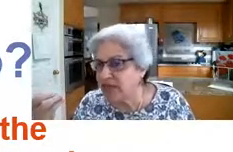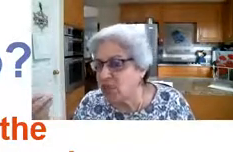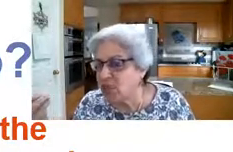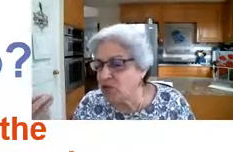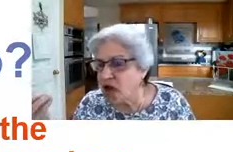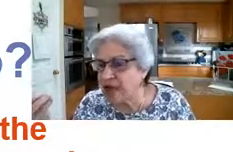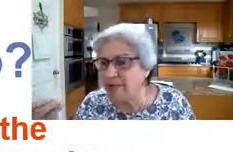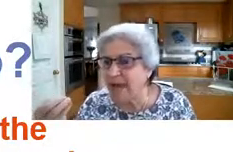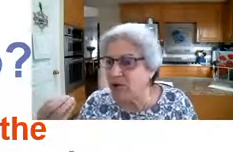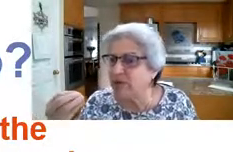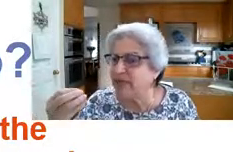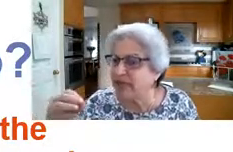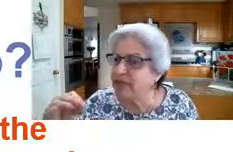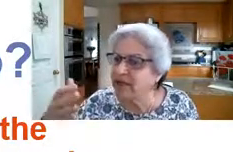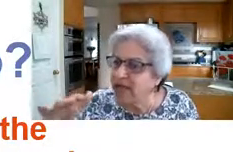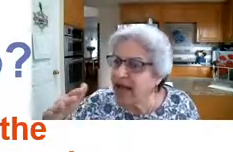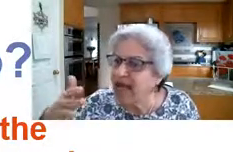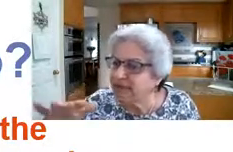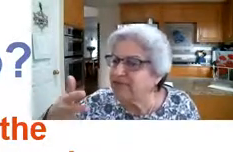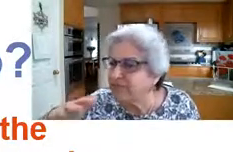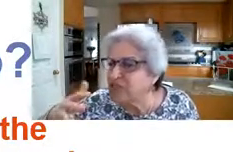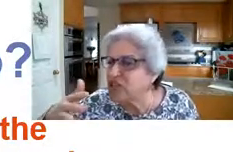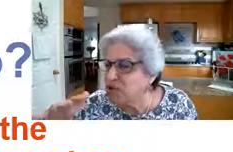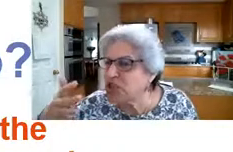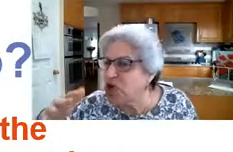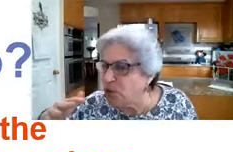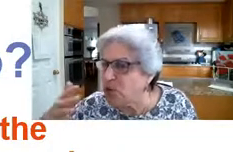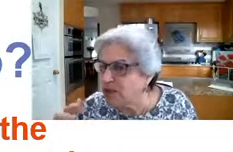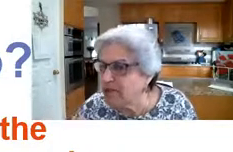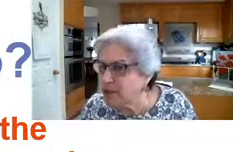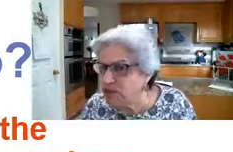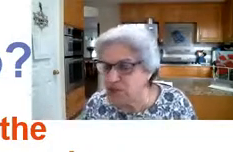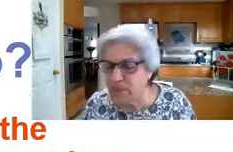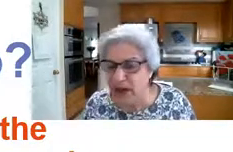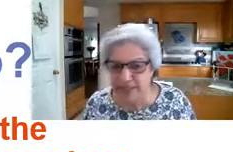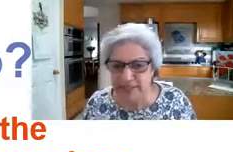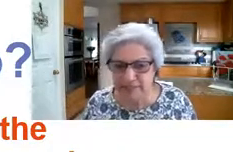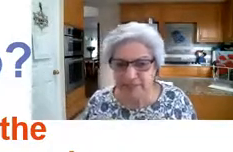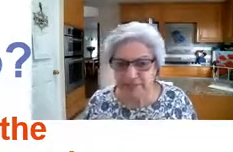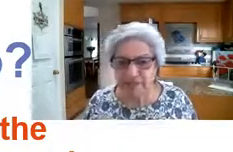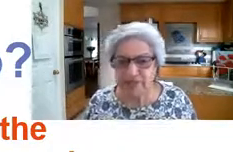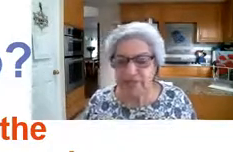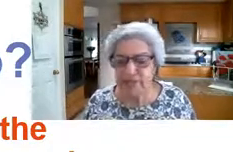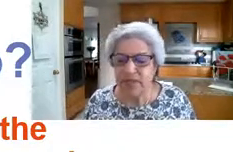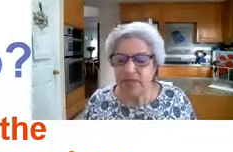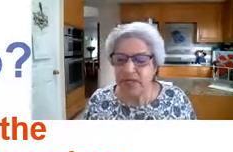sort of thing that we're talking about with a kind of so-so immune response.